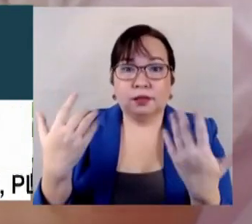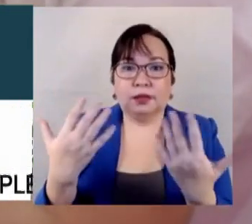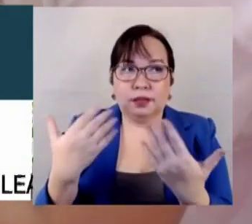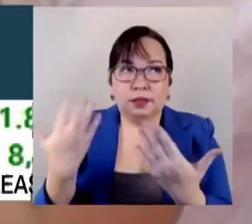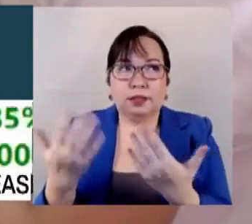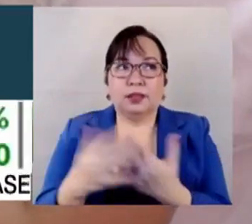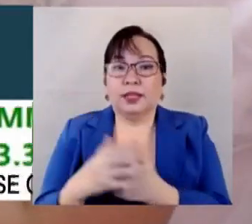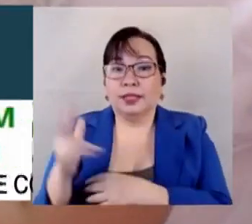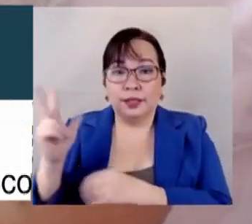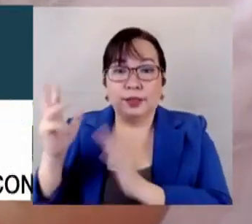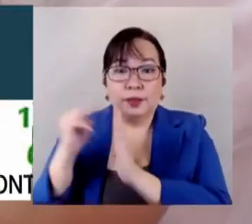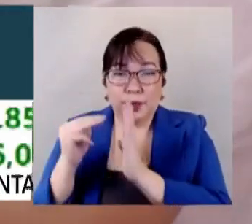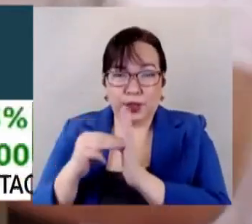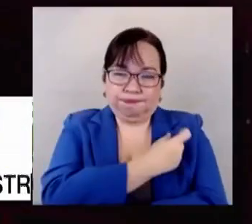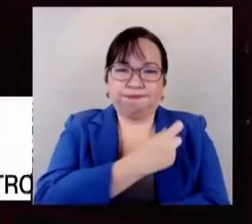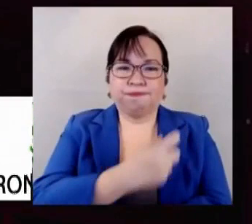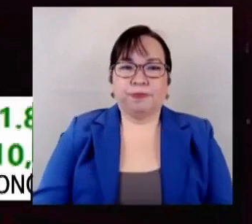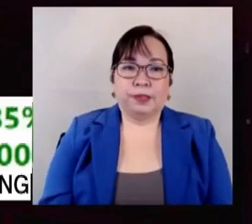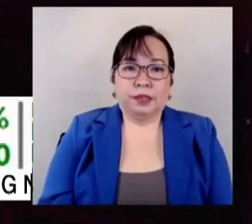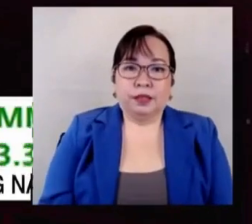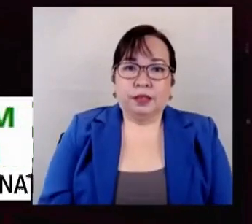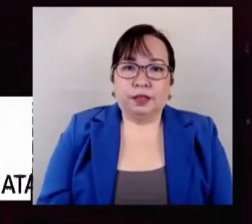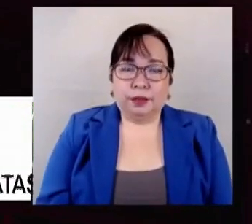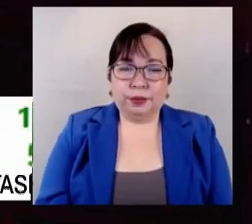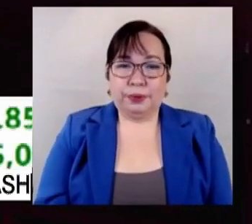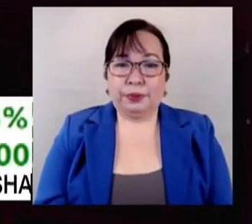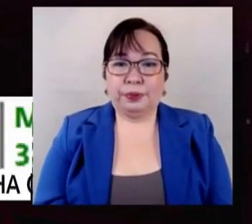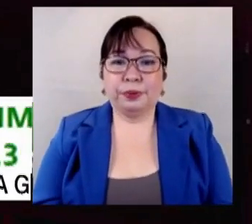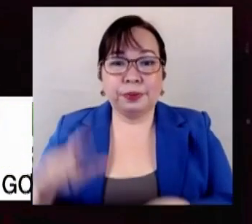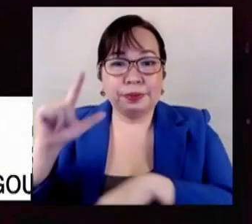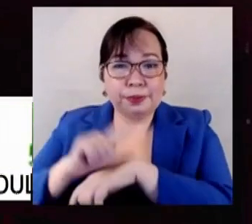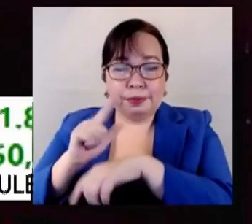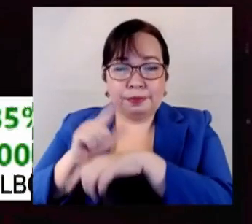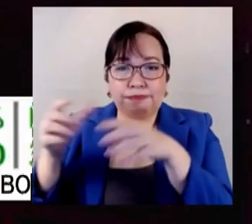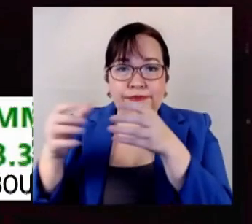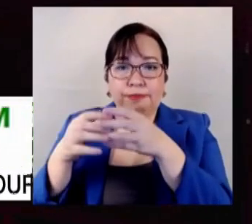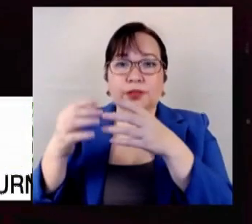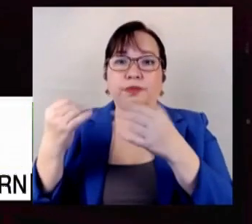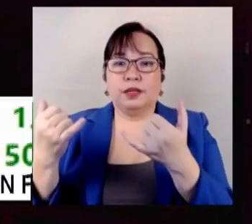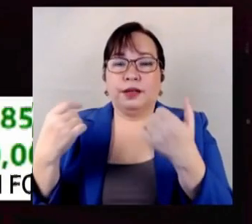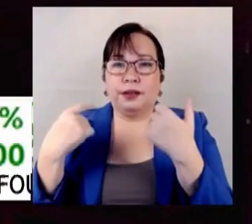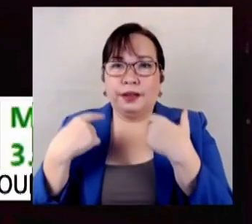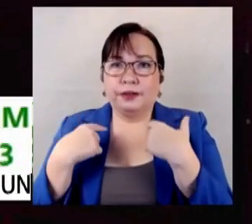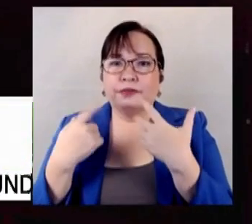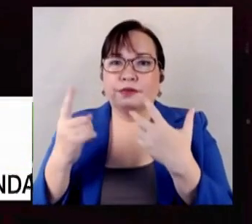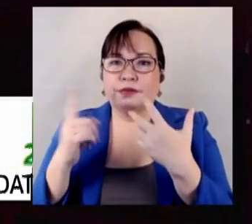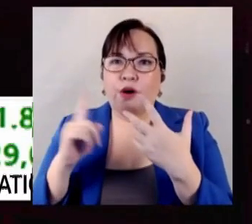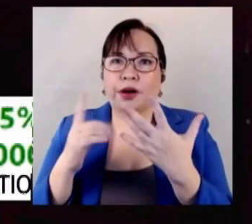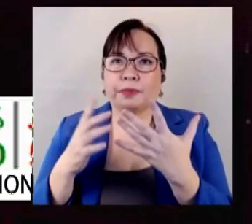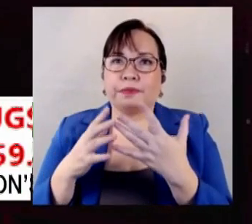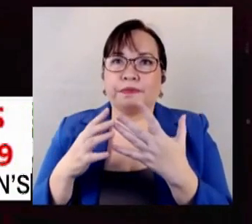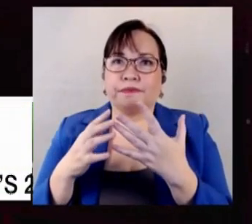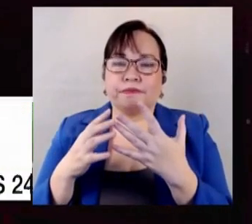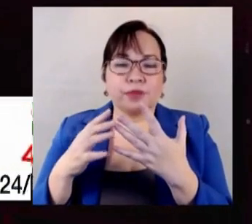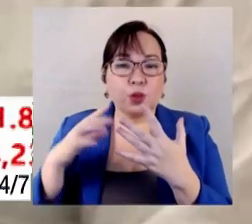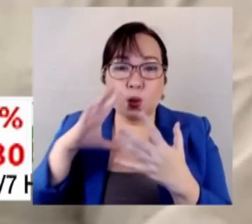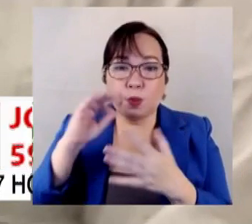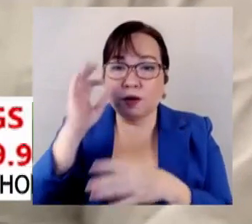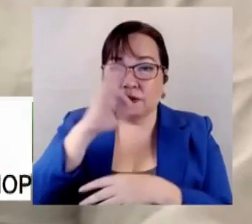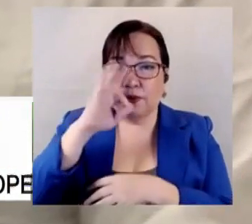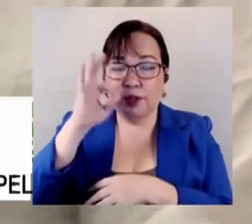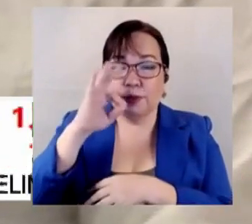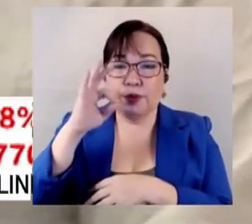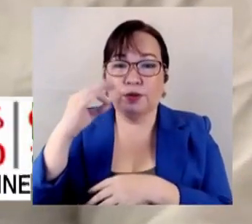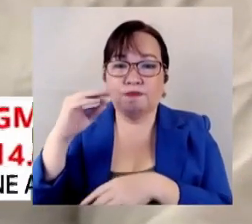fully immunized. The Labor Department mulls raising the deployment cap for Filipino health workers. That's